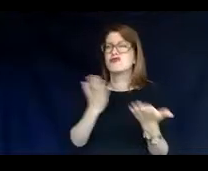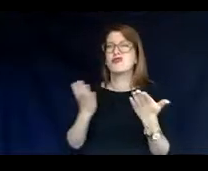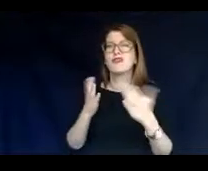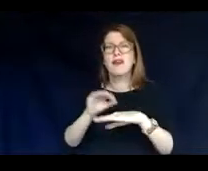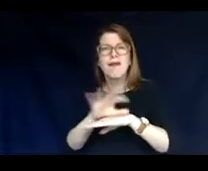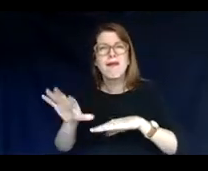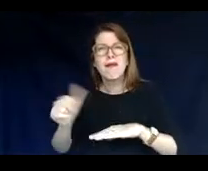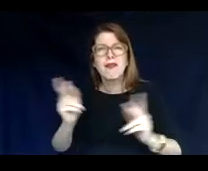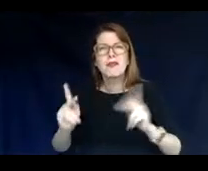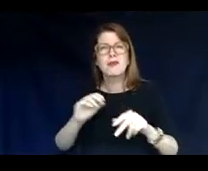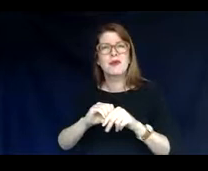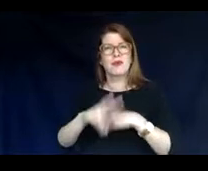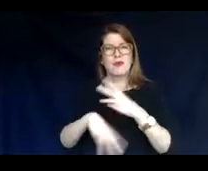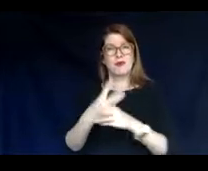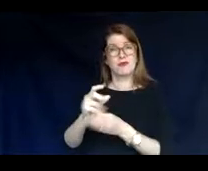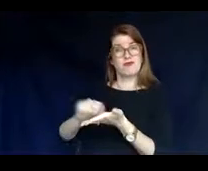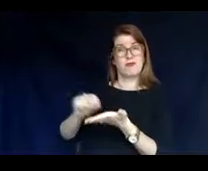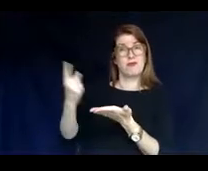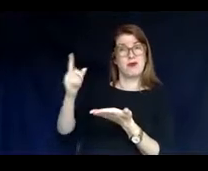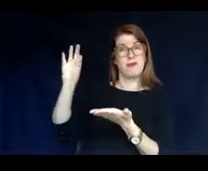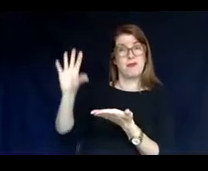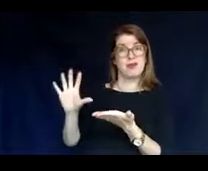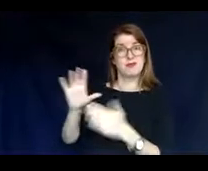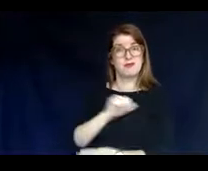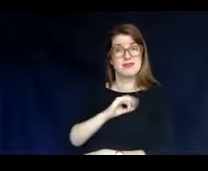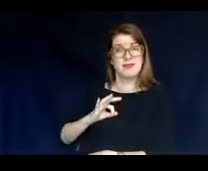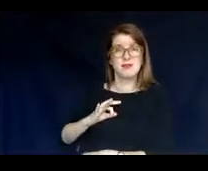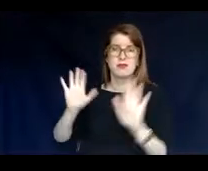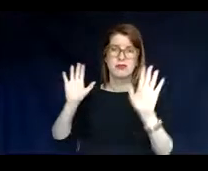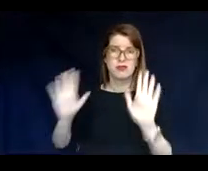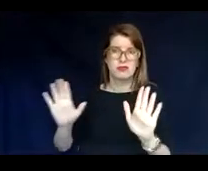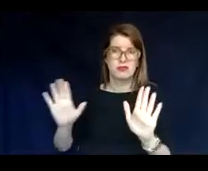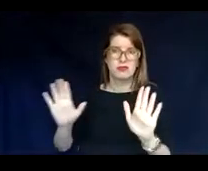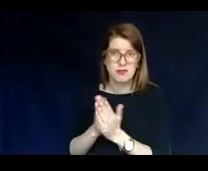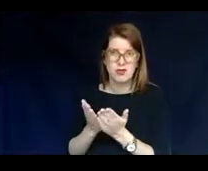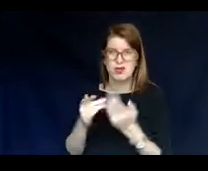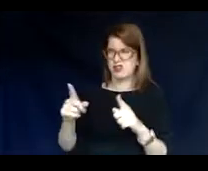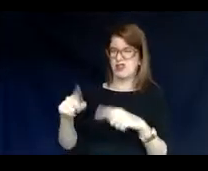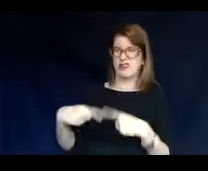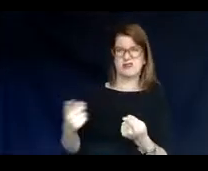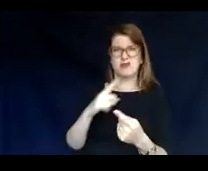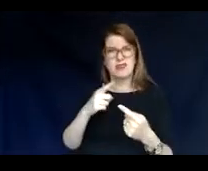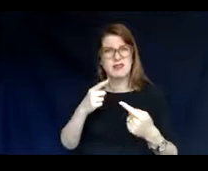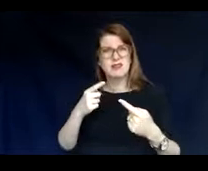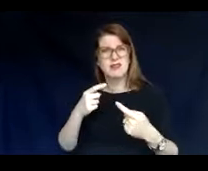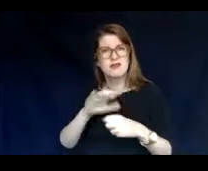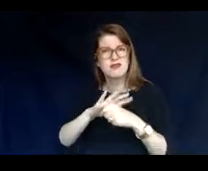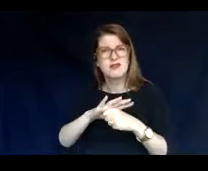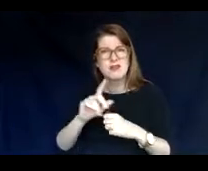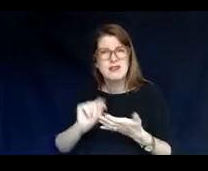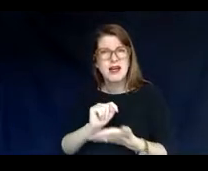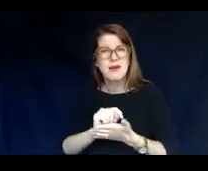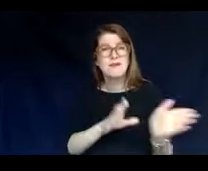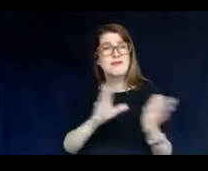divided world. It's a book written by one of our pastors on staff, and it's a great book during these pressing times. Hey, it's John